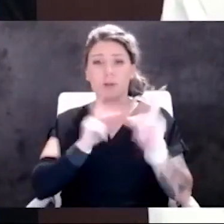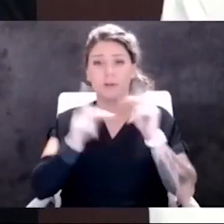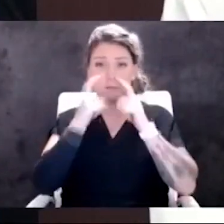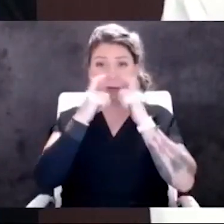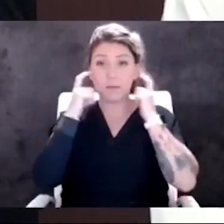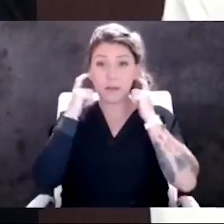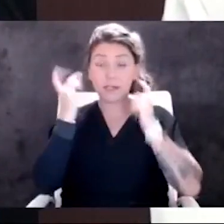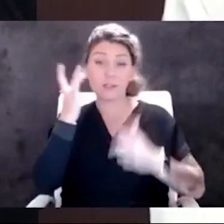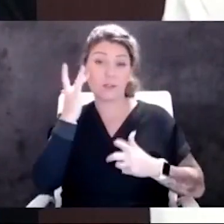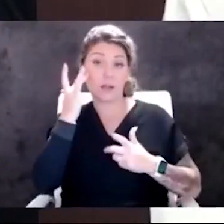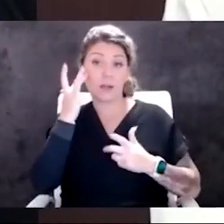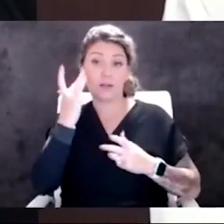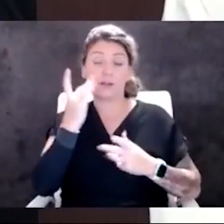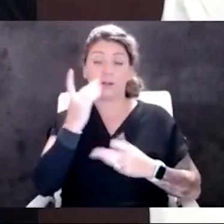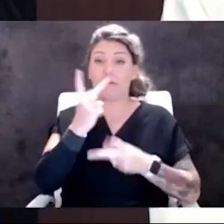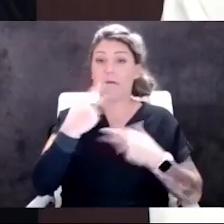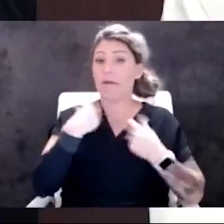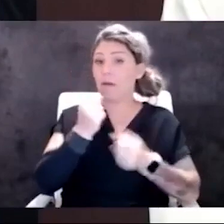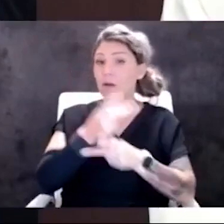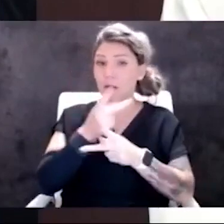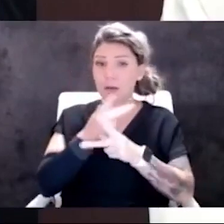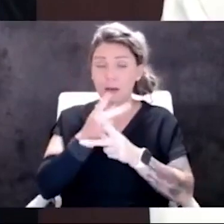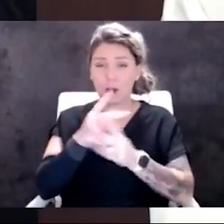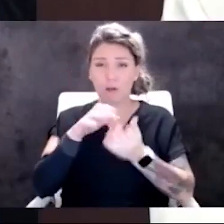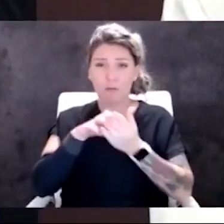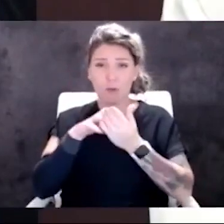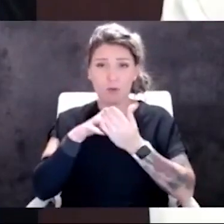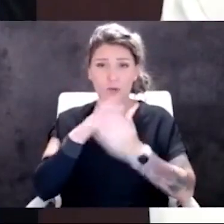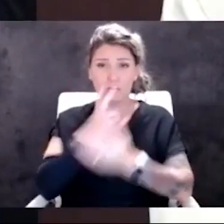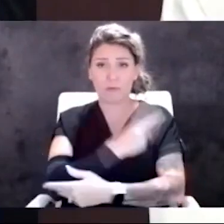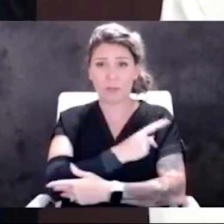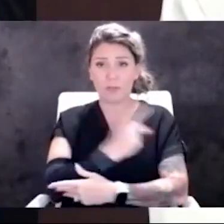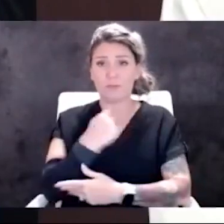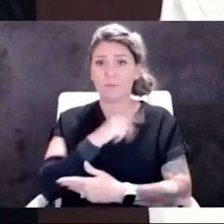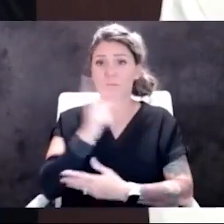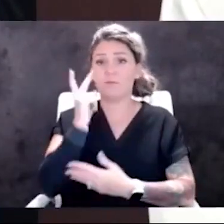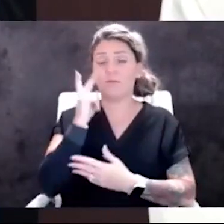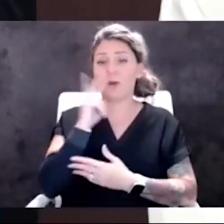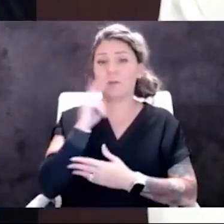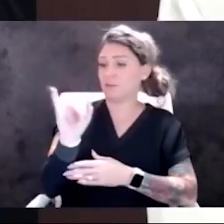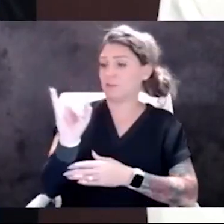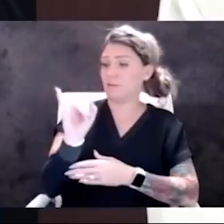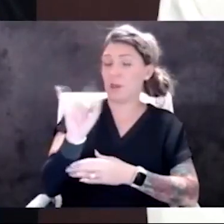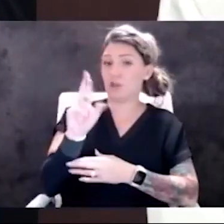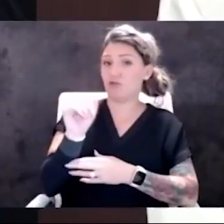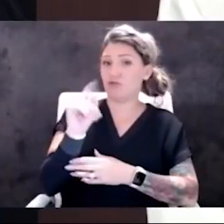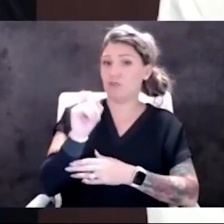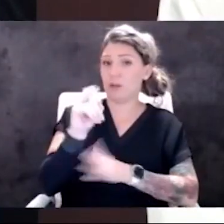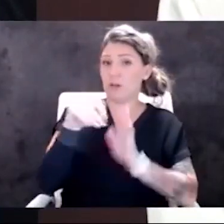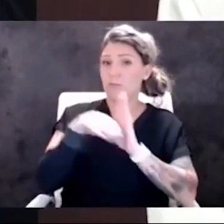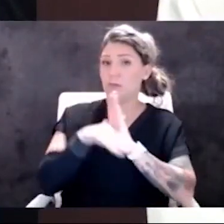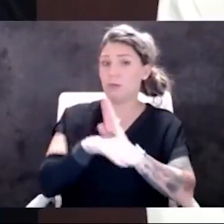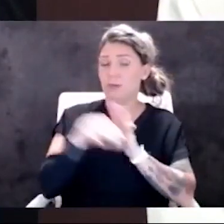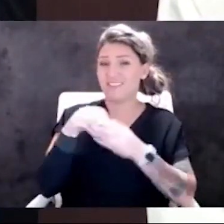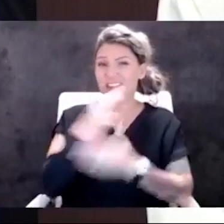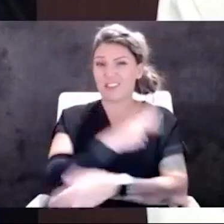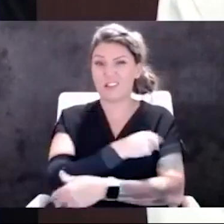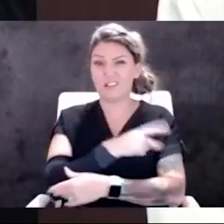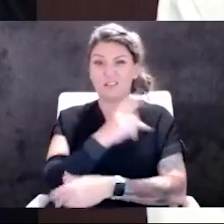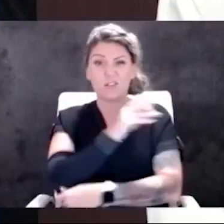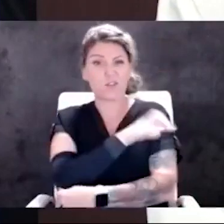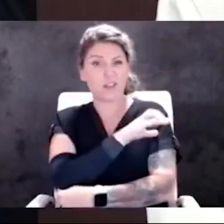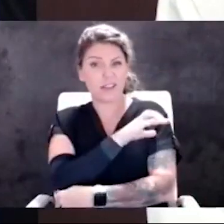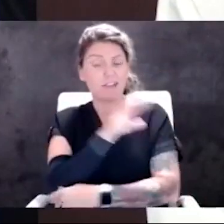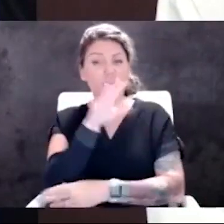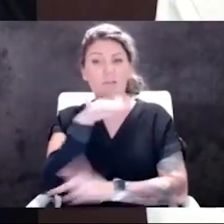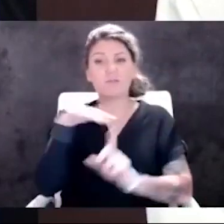healthcare you're taking care of vulnerable patients. And so what we've watched is our infection rates drop within the hospital. So I think in our clinical areas, certainly if you're taking care of people